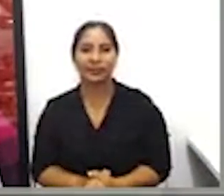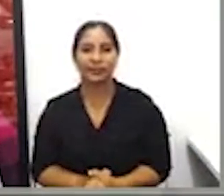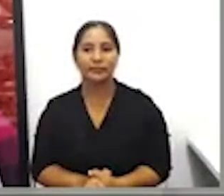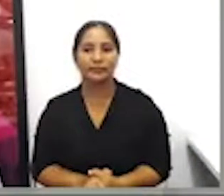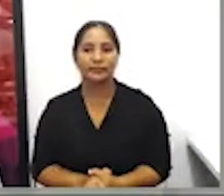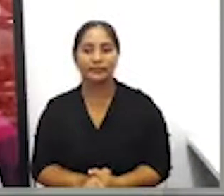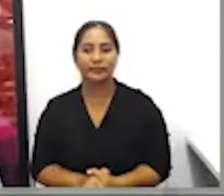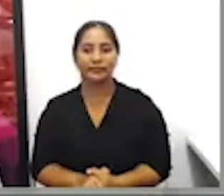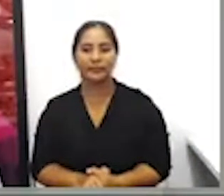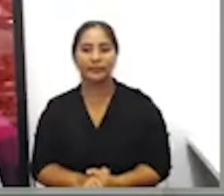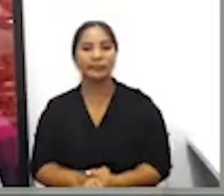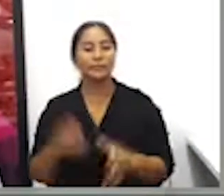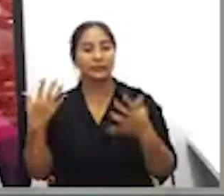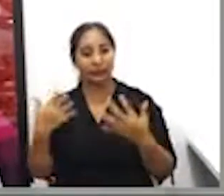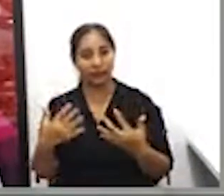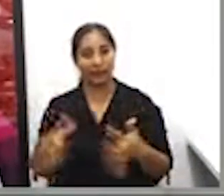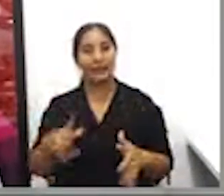person.